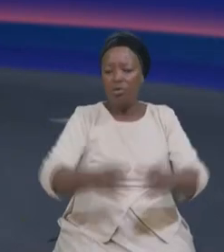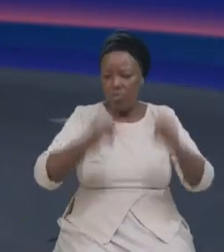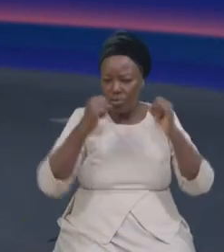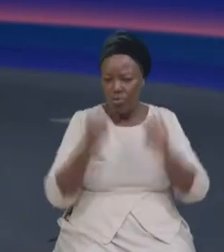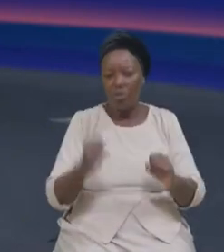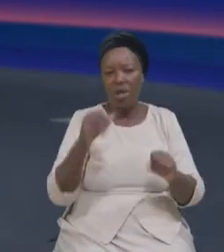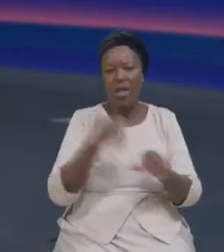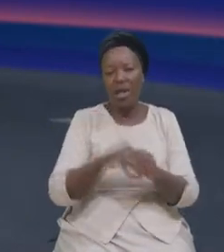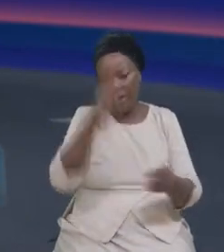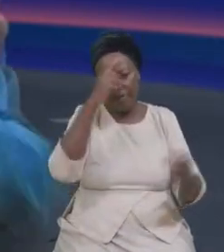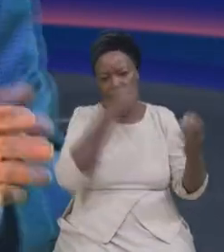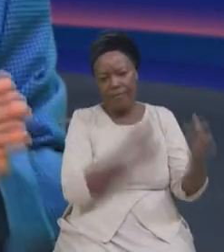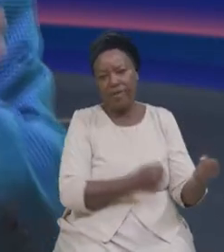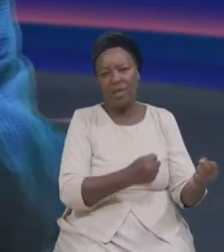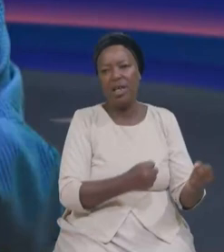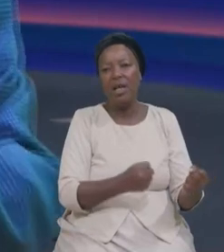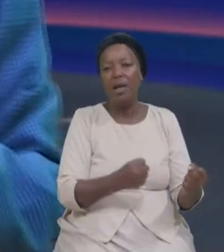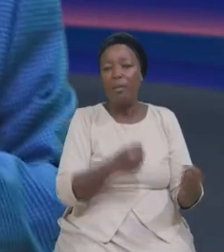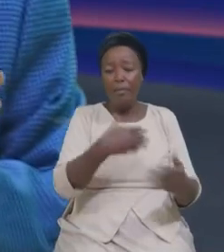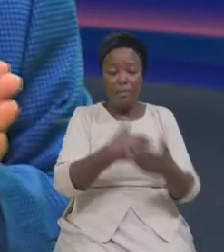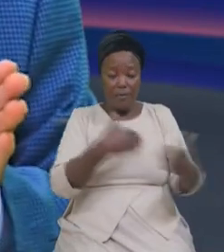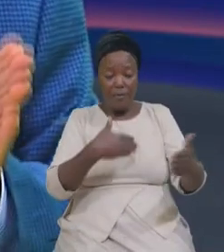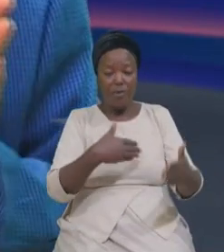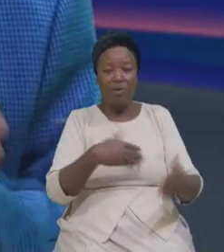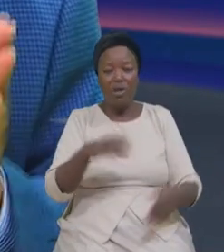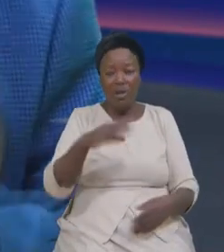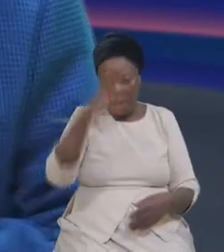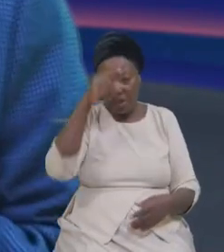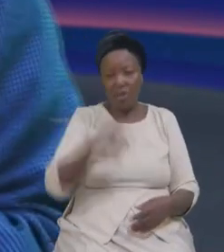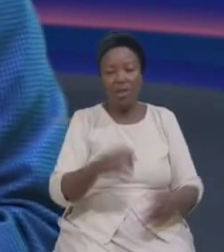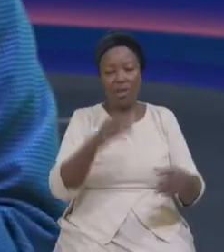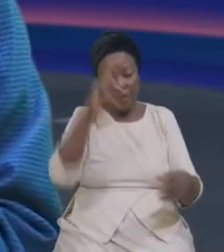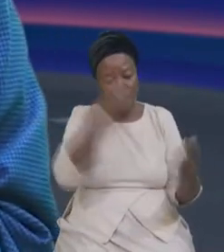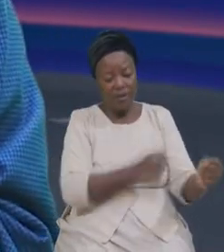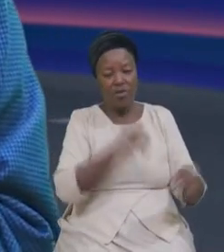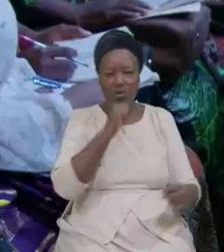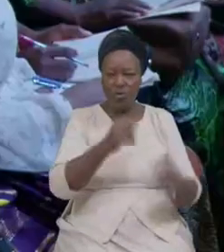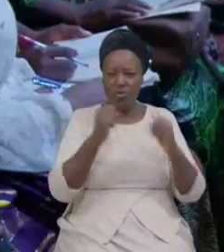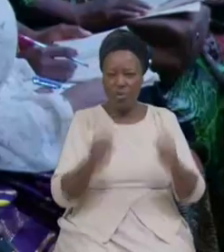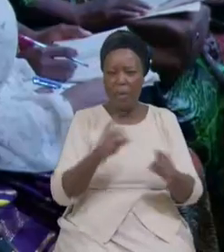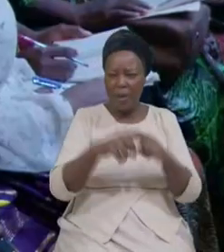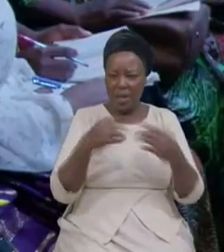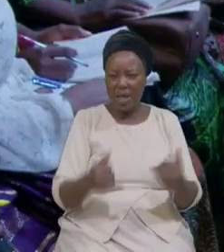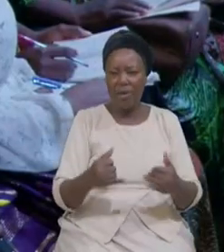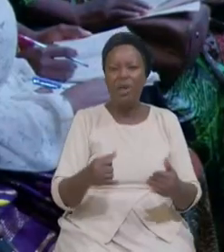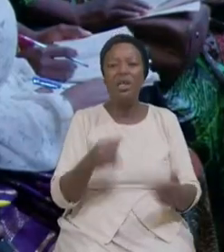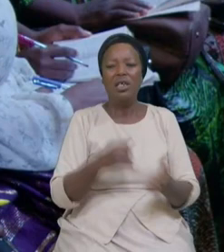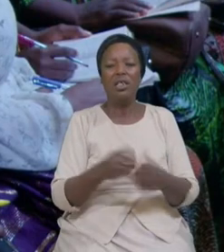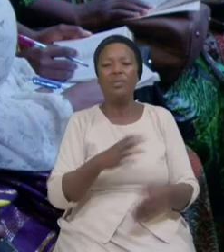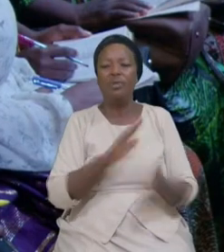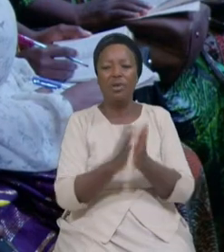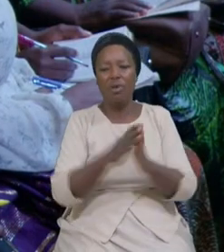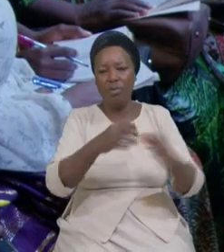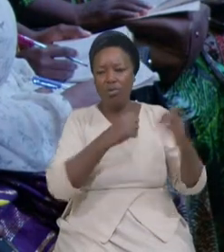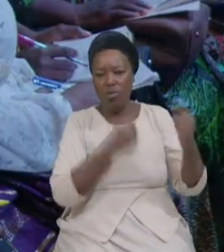faith was not that strong, but now something is happening to your faith tonight, and you will yet glorify the Lord.